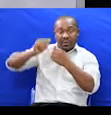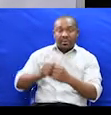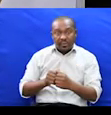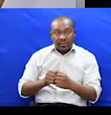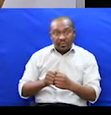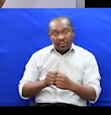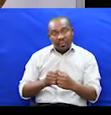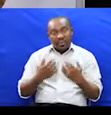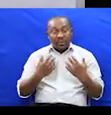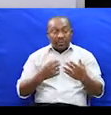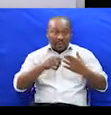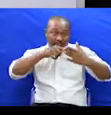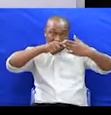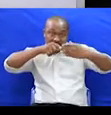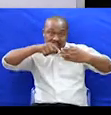there is